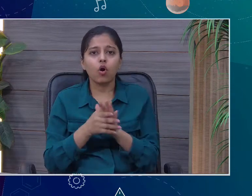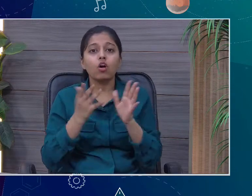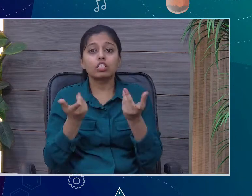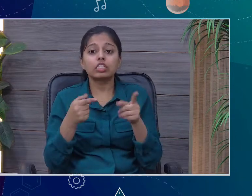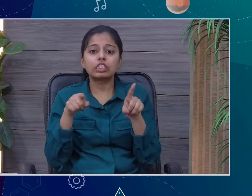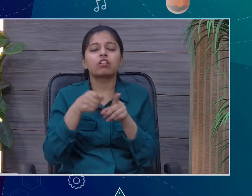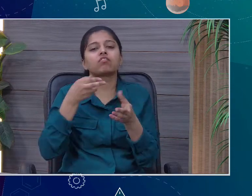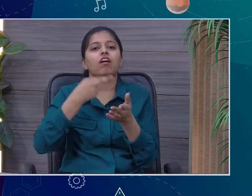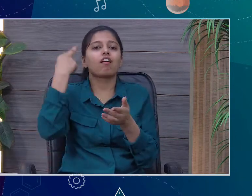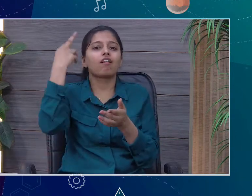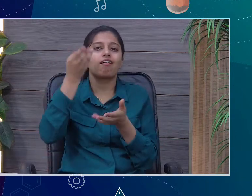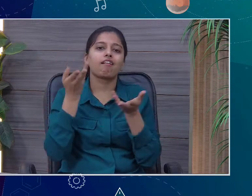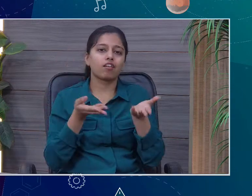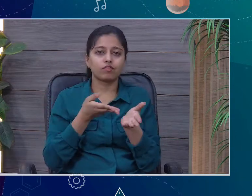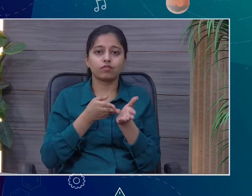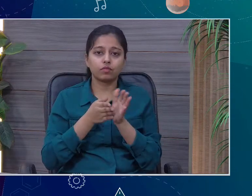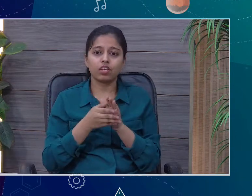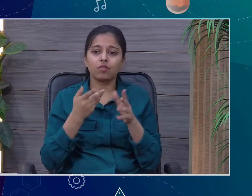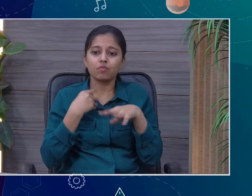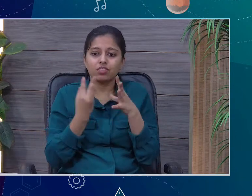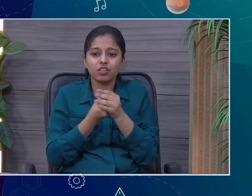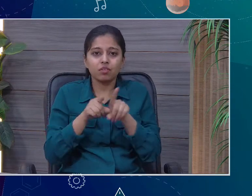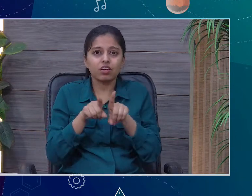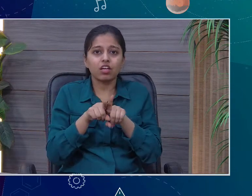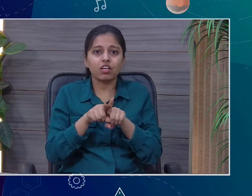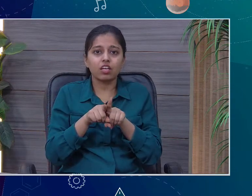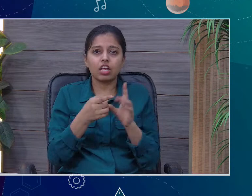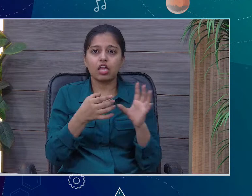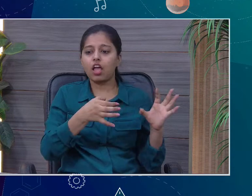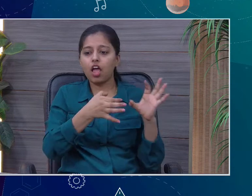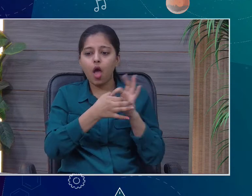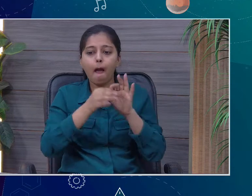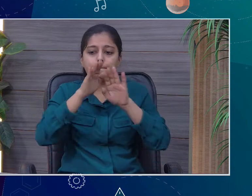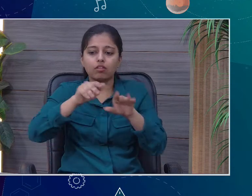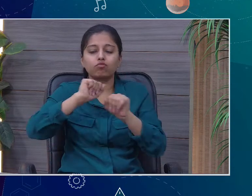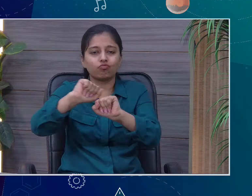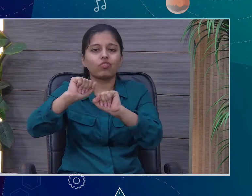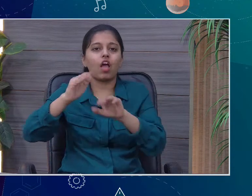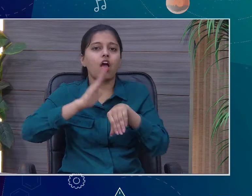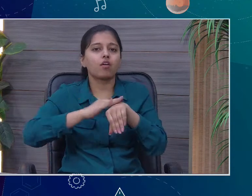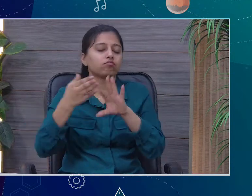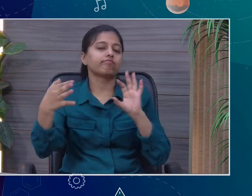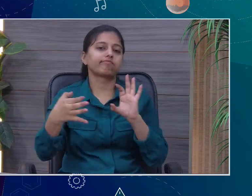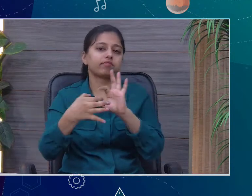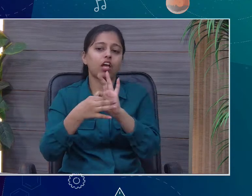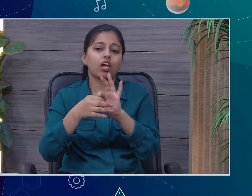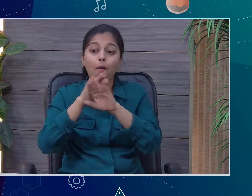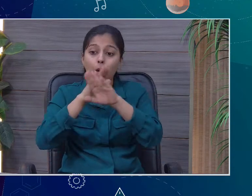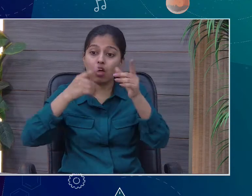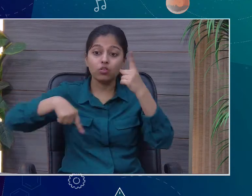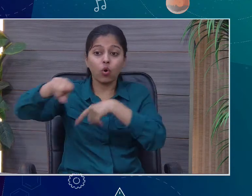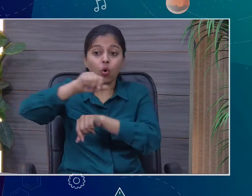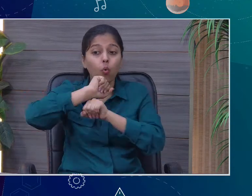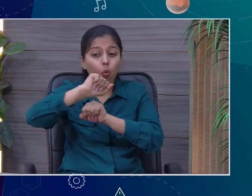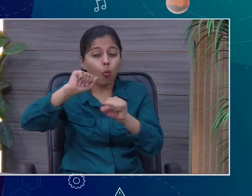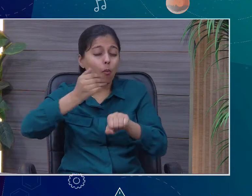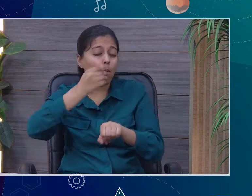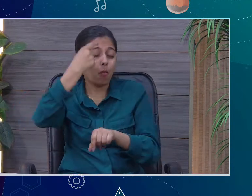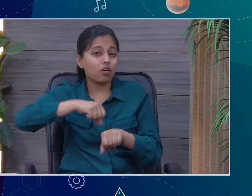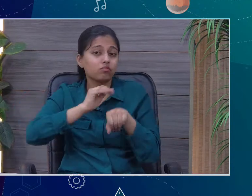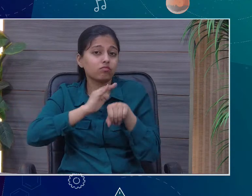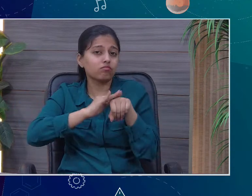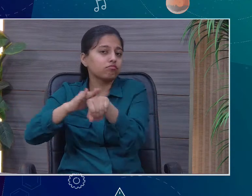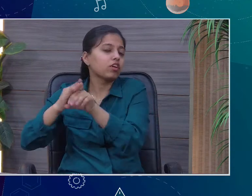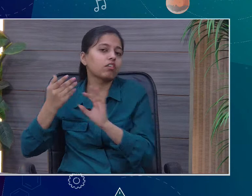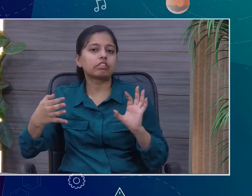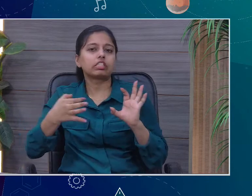only reason that we have related it with the child's experience, so that child can relate it with their own experience. They